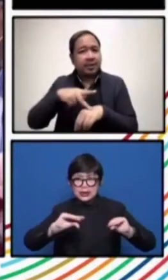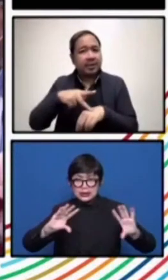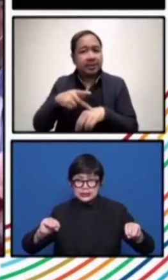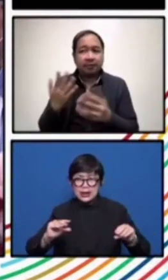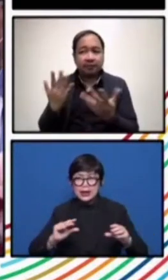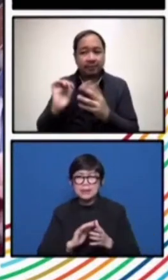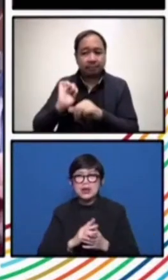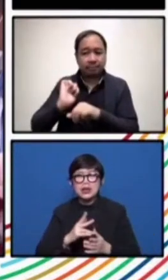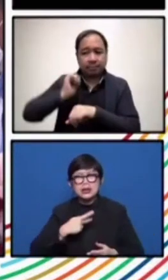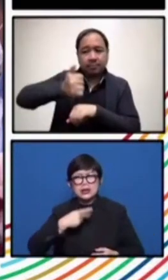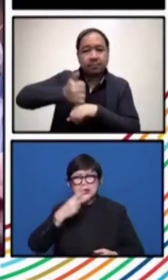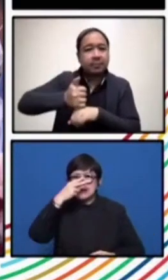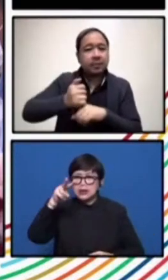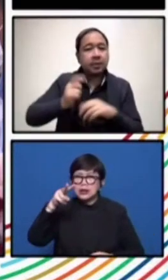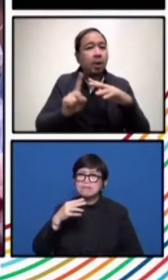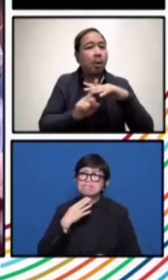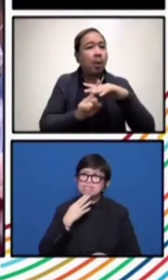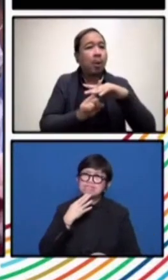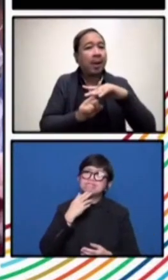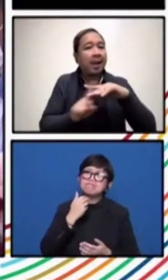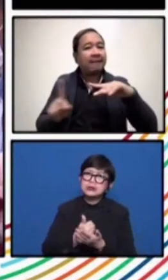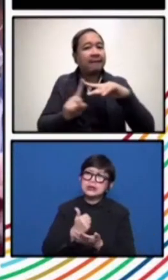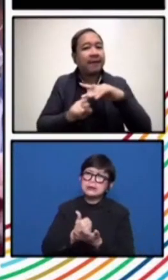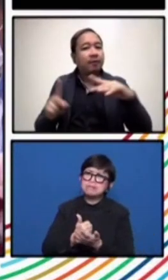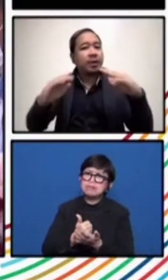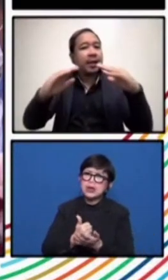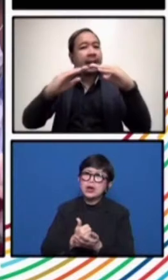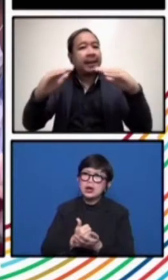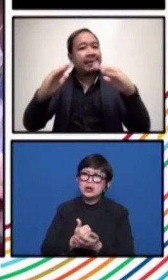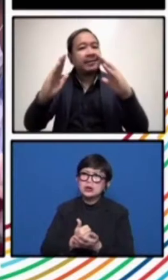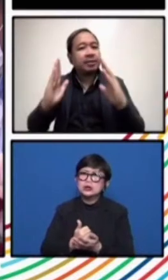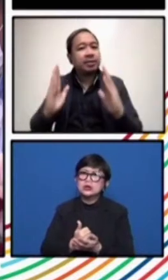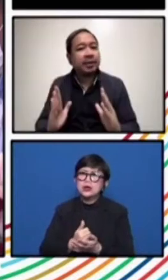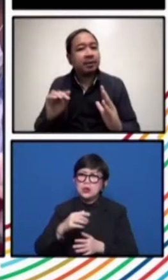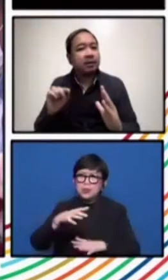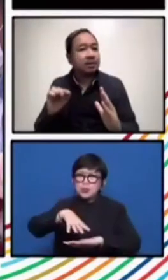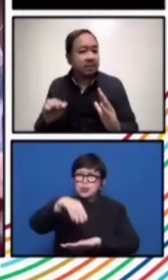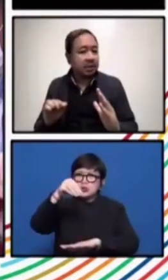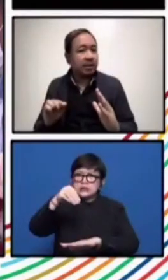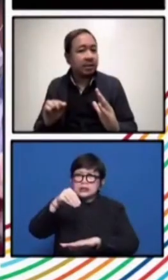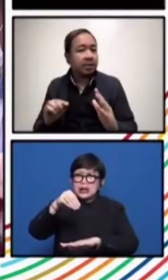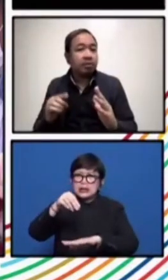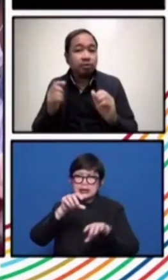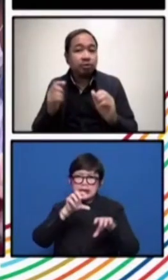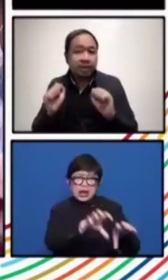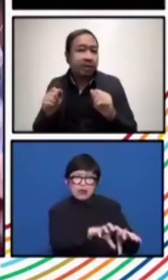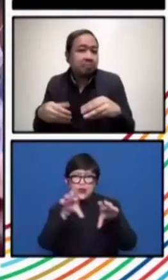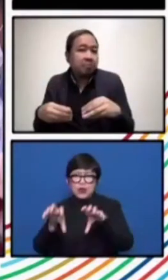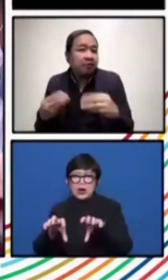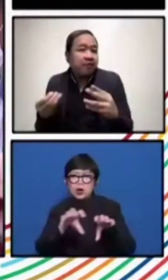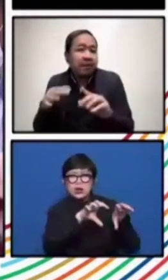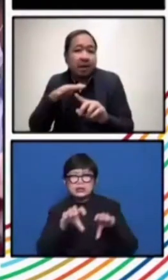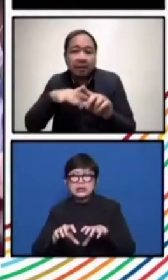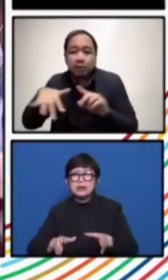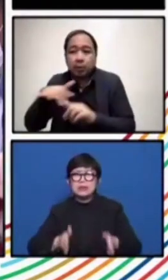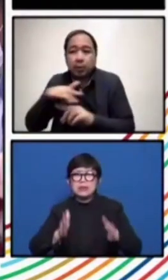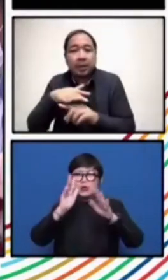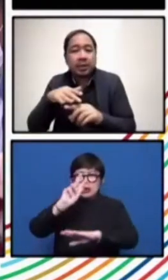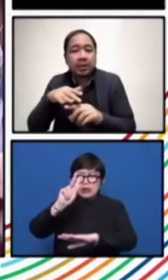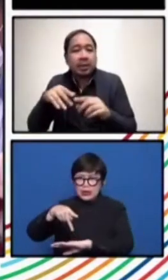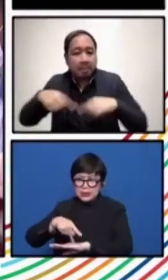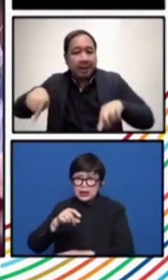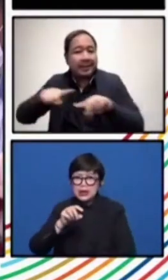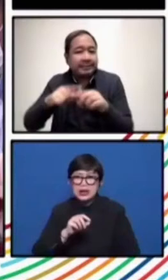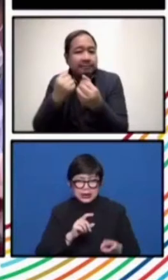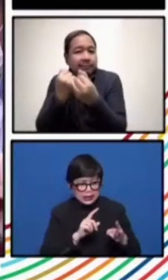in our Philippine development plan so that it will be providing friendly spaces number three with